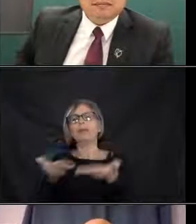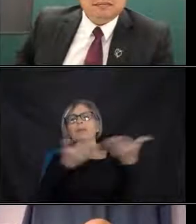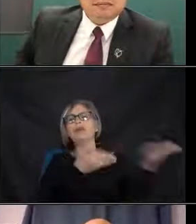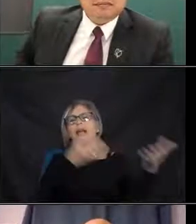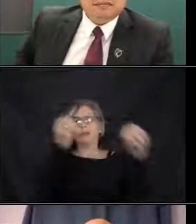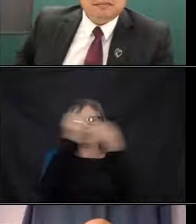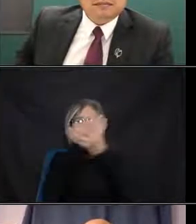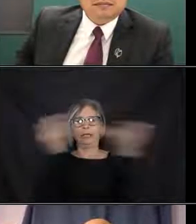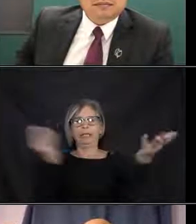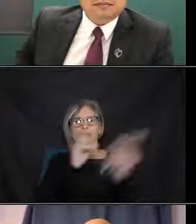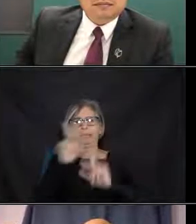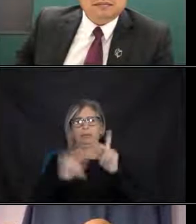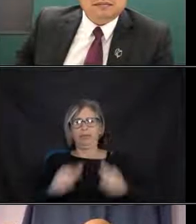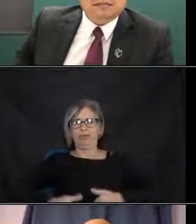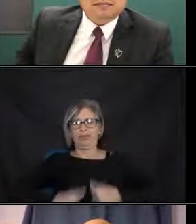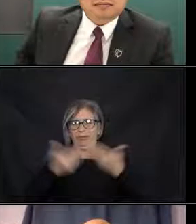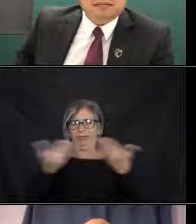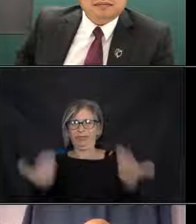residents, to all of them?